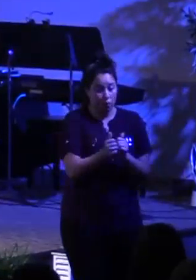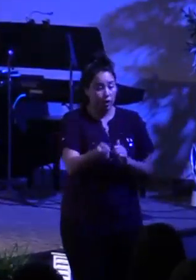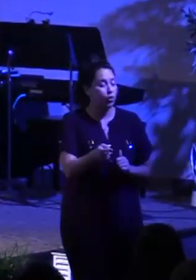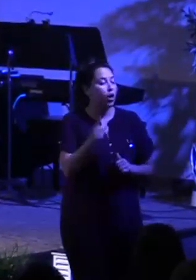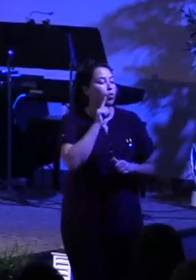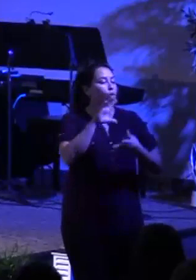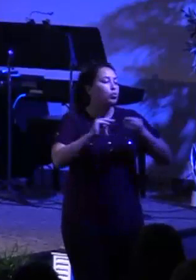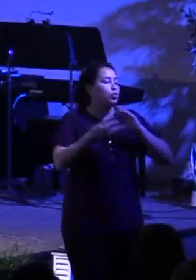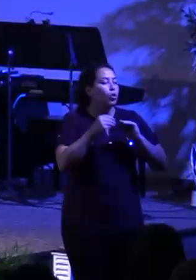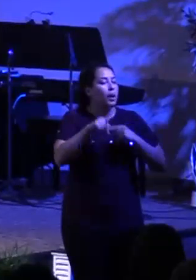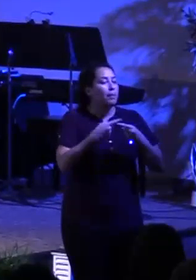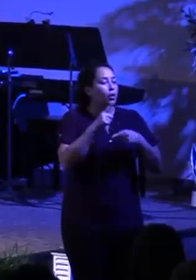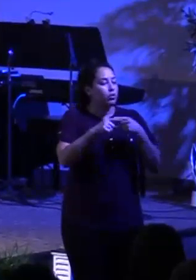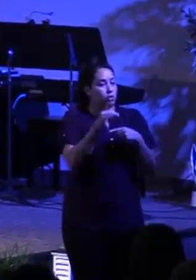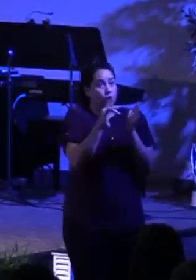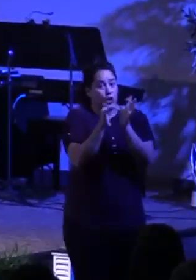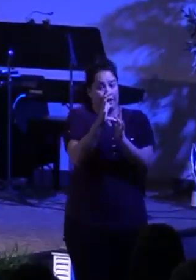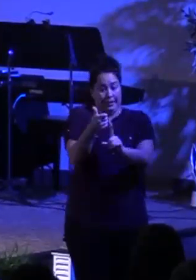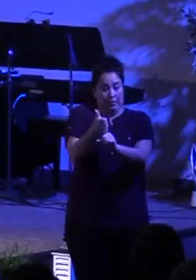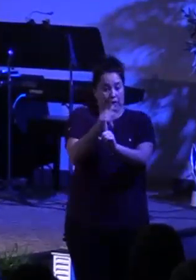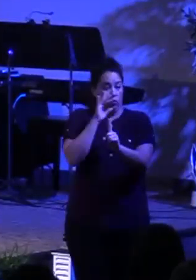a very dramatic moment. And